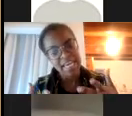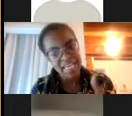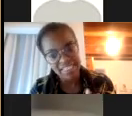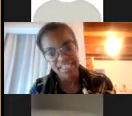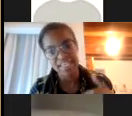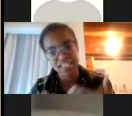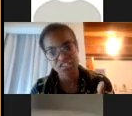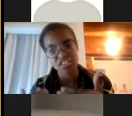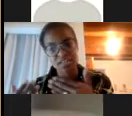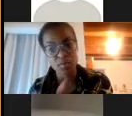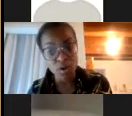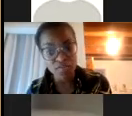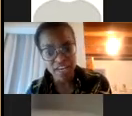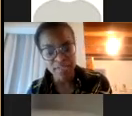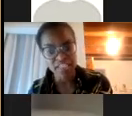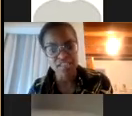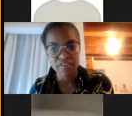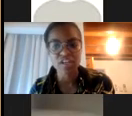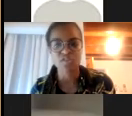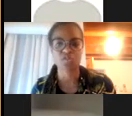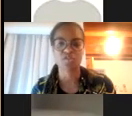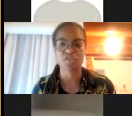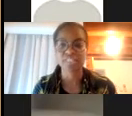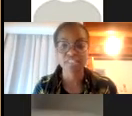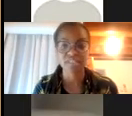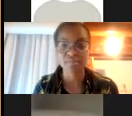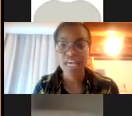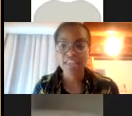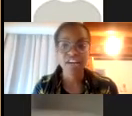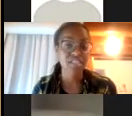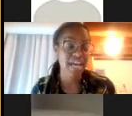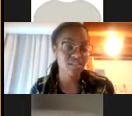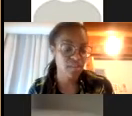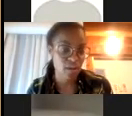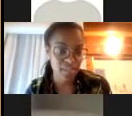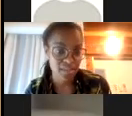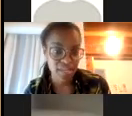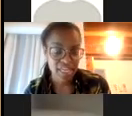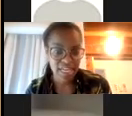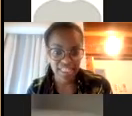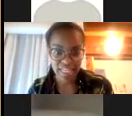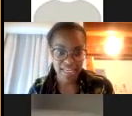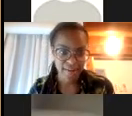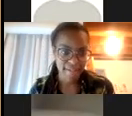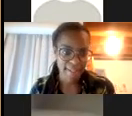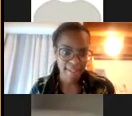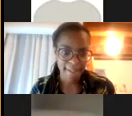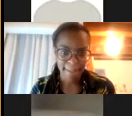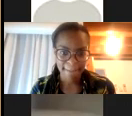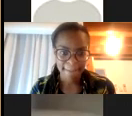Black, Latina, Indigenous, and poor families to the very social service systems that are tasked with helping them. Next slide.